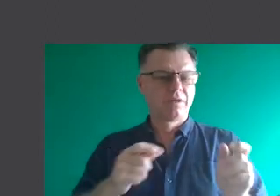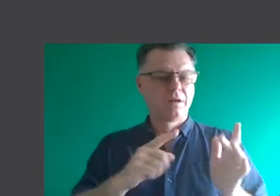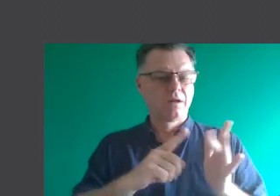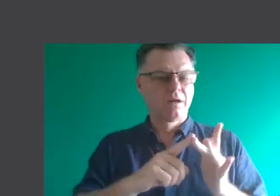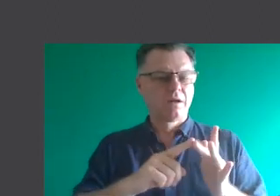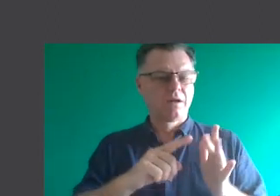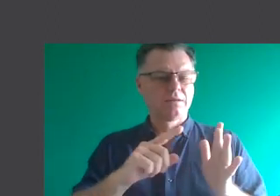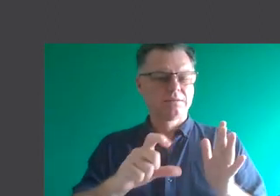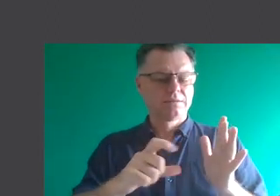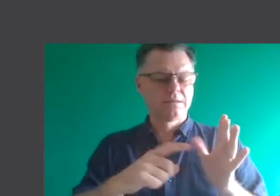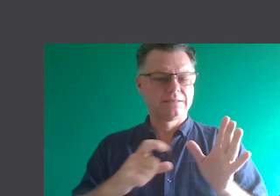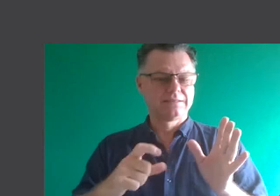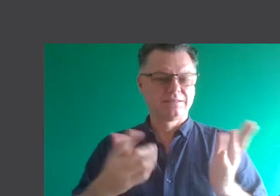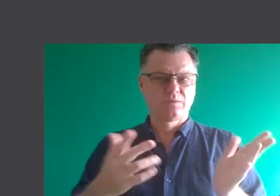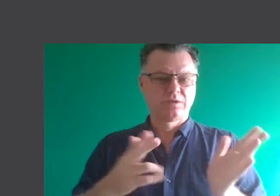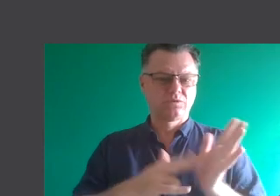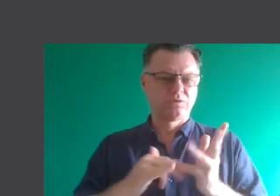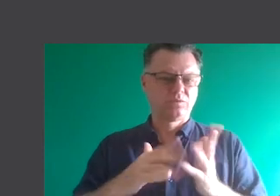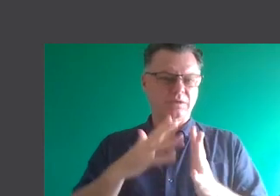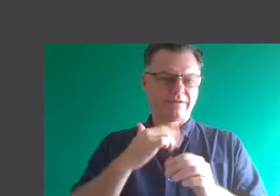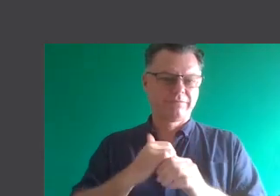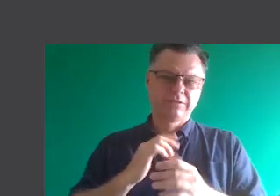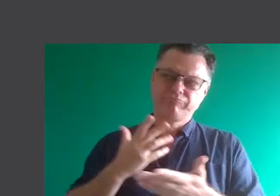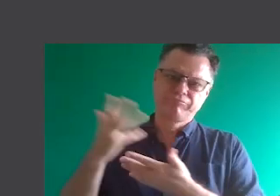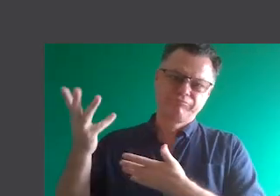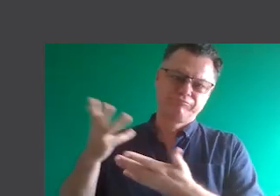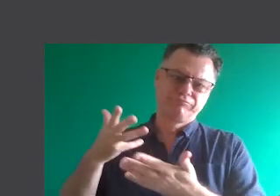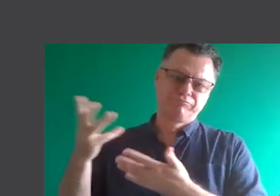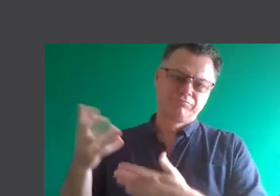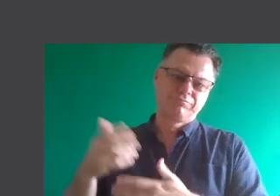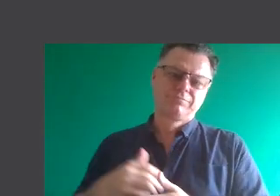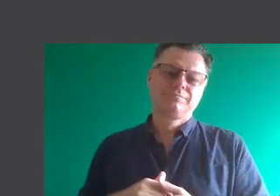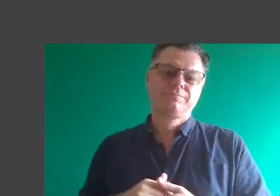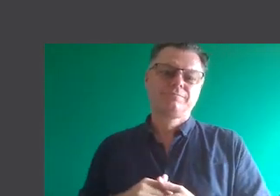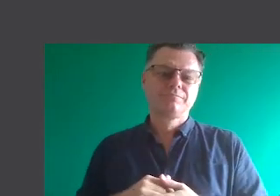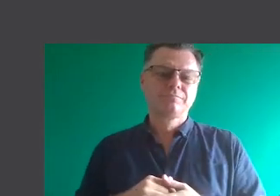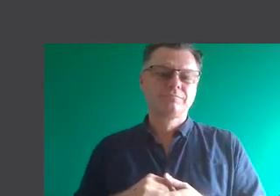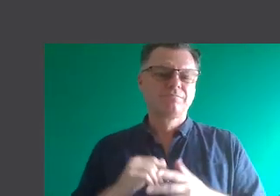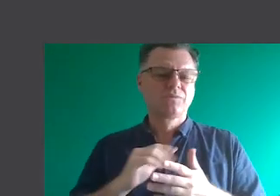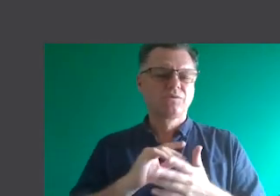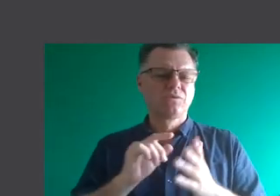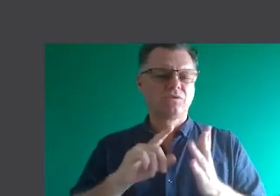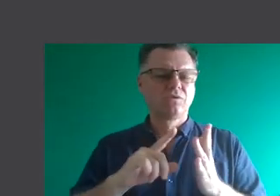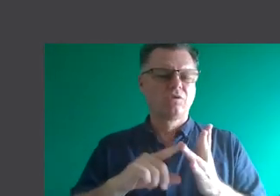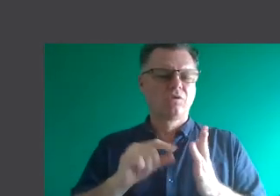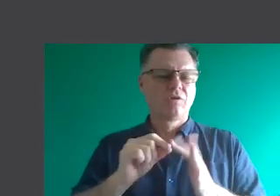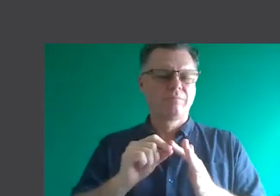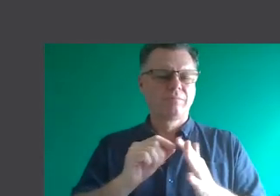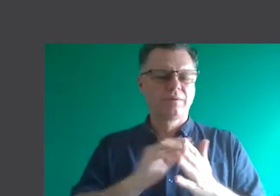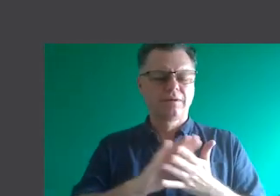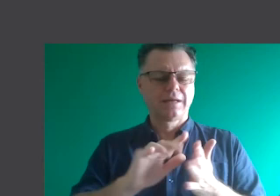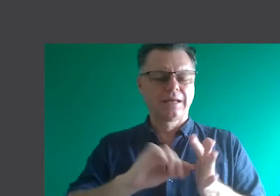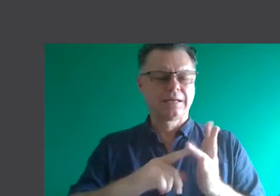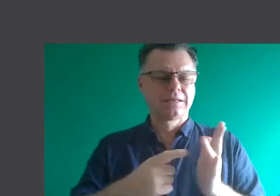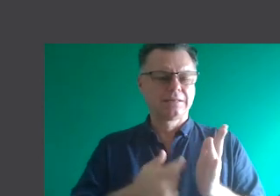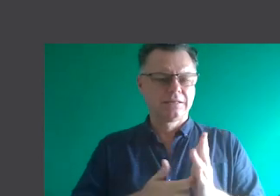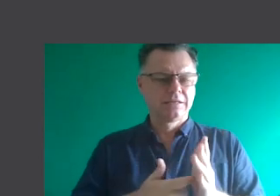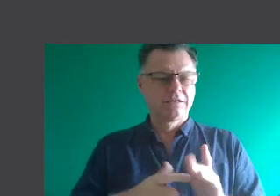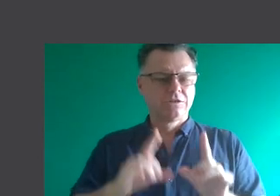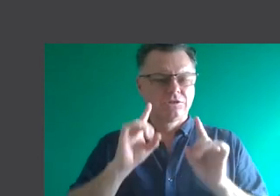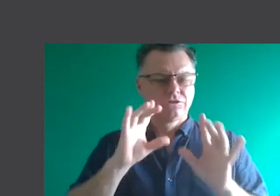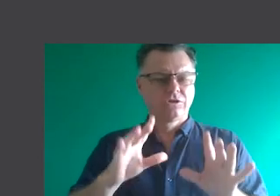Interestingly, we consulted with our ICAC New South Wales colleagues. You can follow the proceedings of Operation